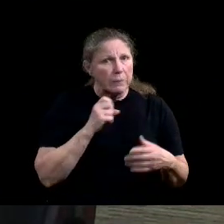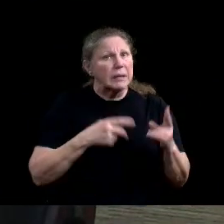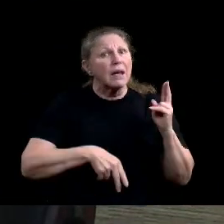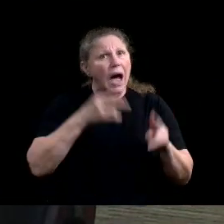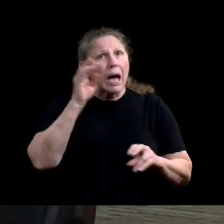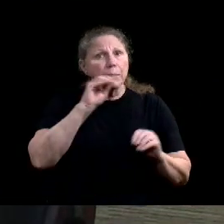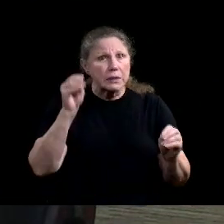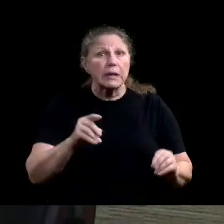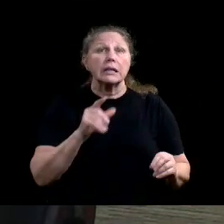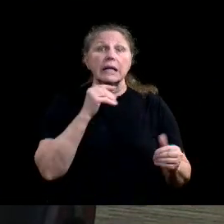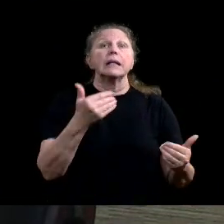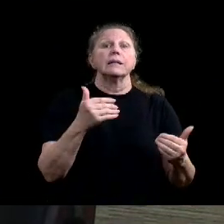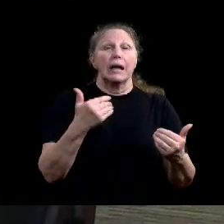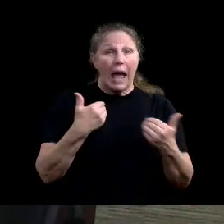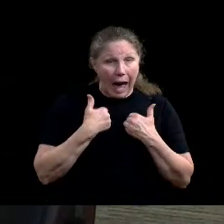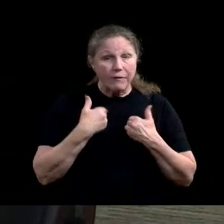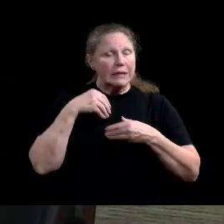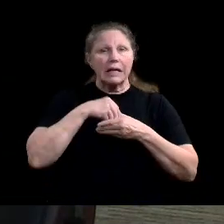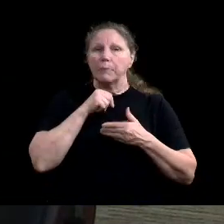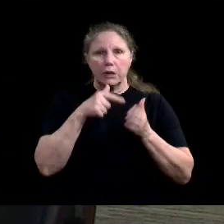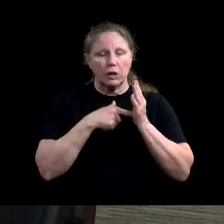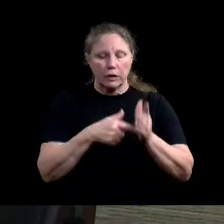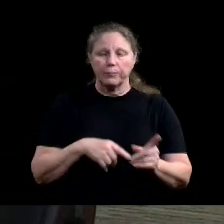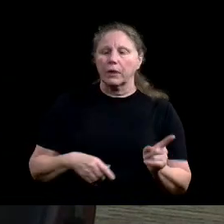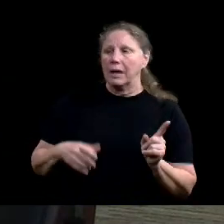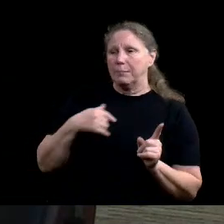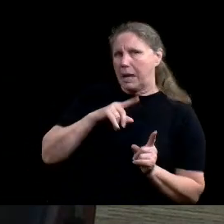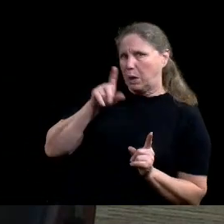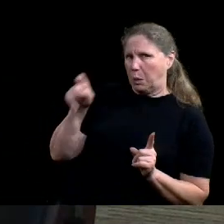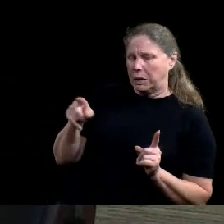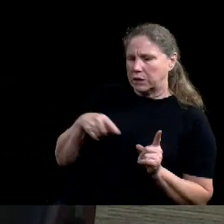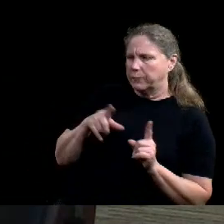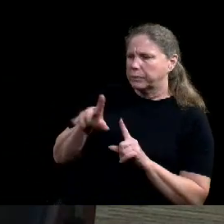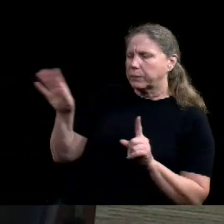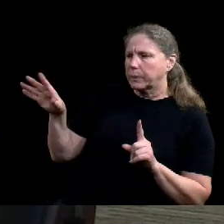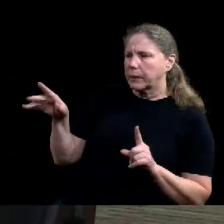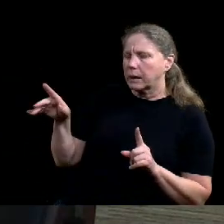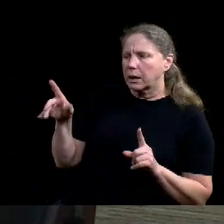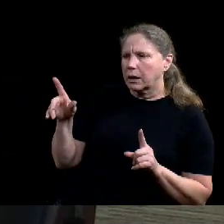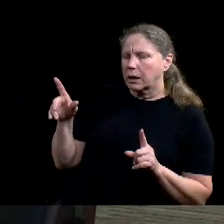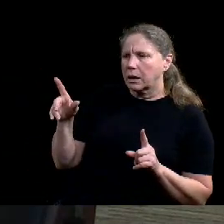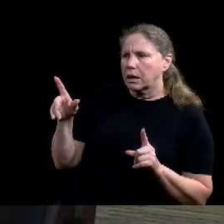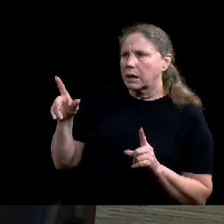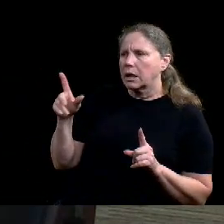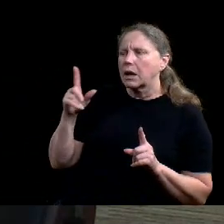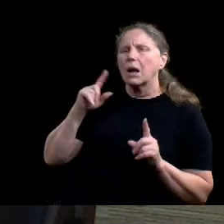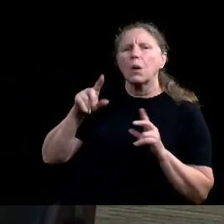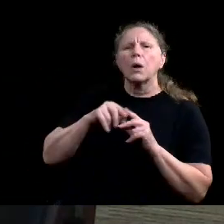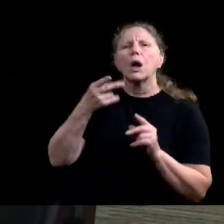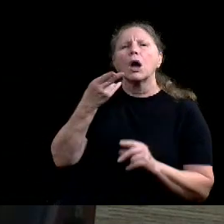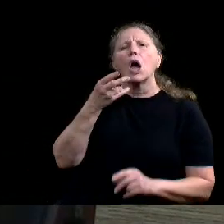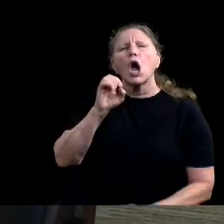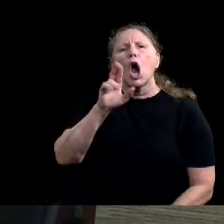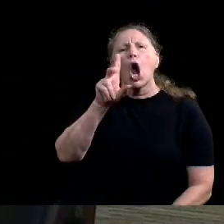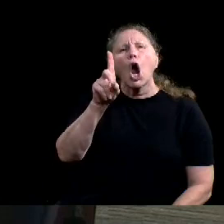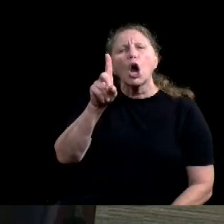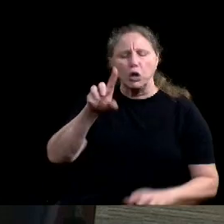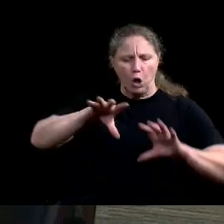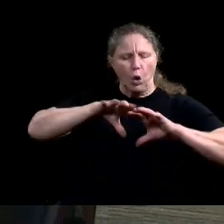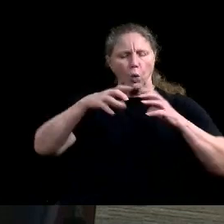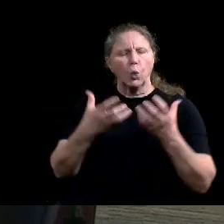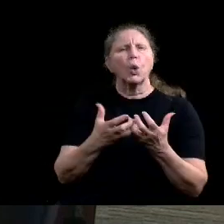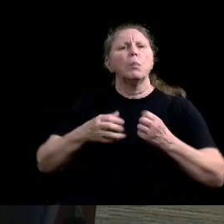is. What is herd immunity? Hasn't someone suggested that we should let everyone become infected with the virus to